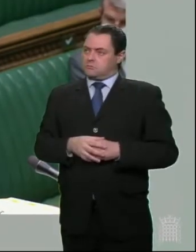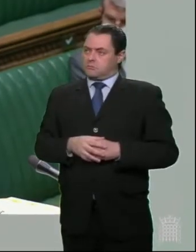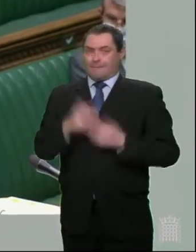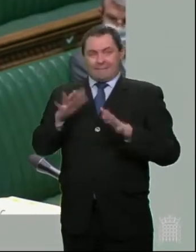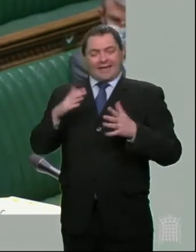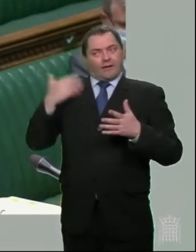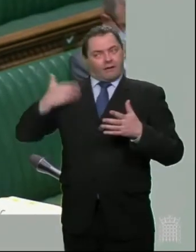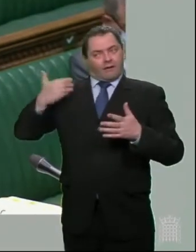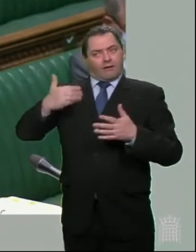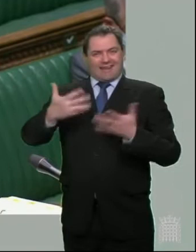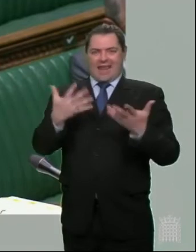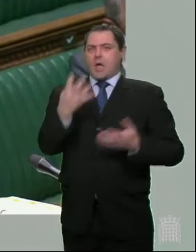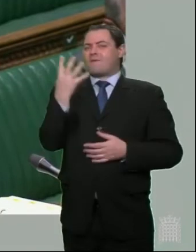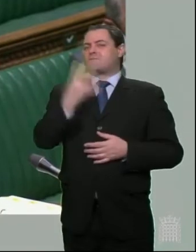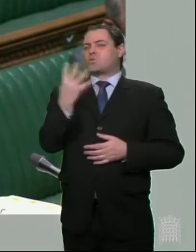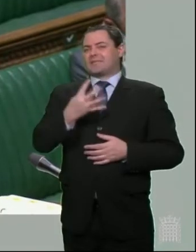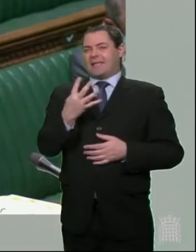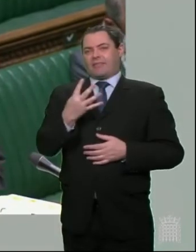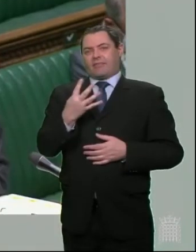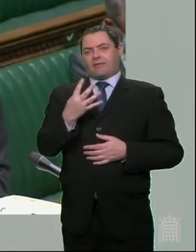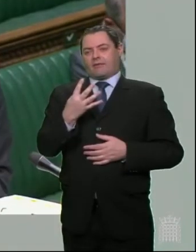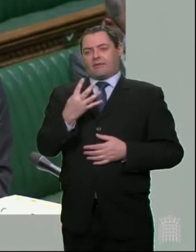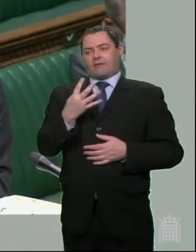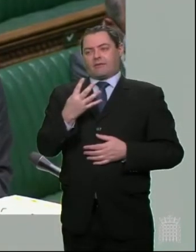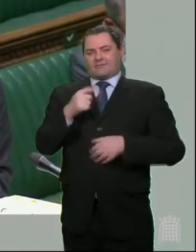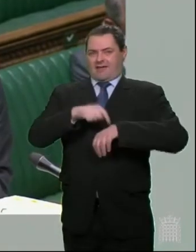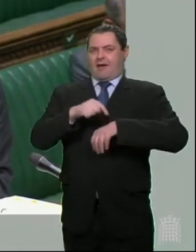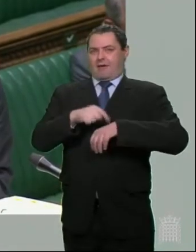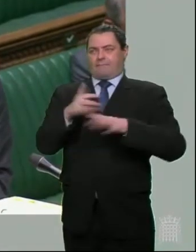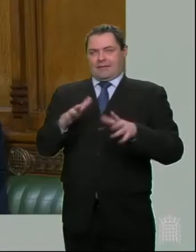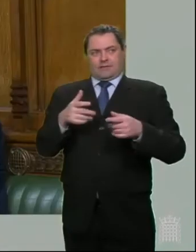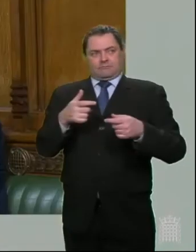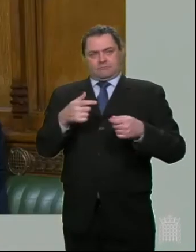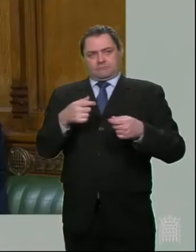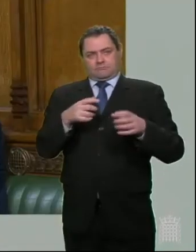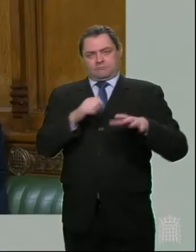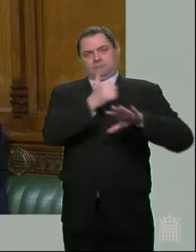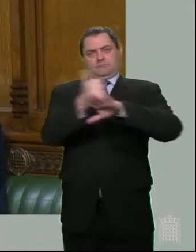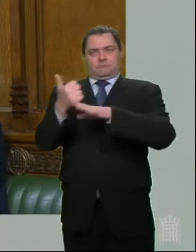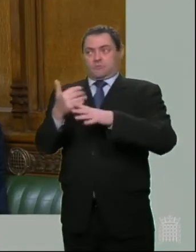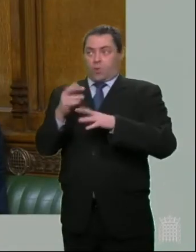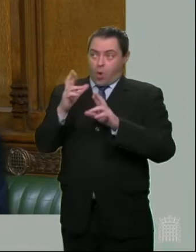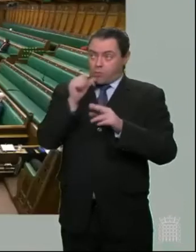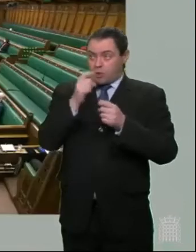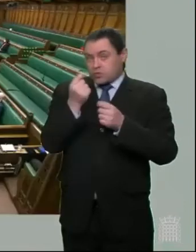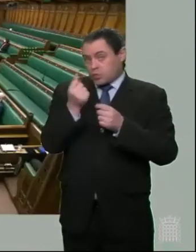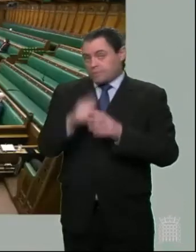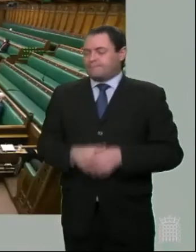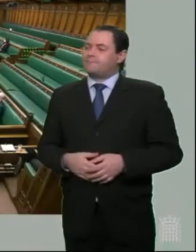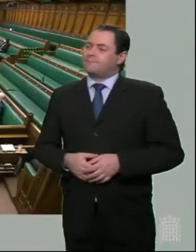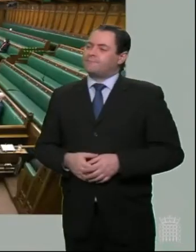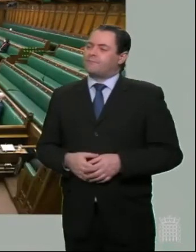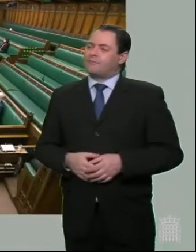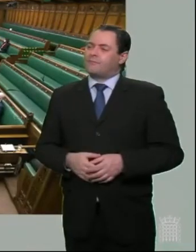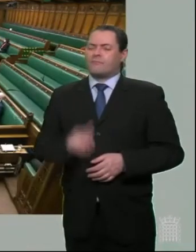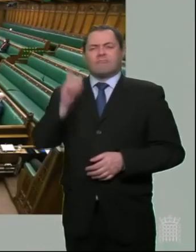free schools will be announced very shortly, and I hope that he won't have too long to wait. Returning to Merseyside